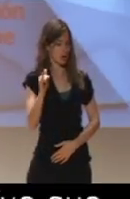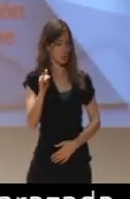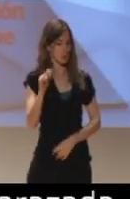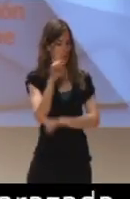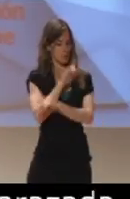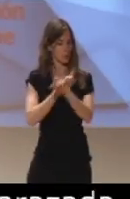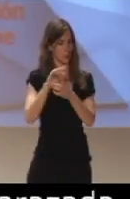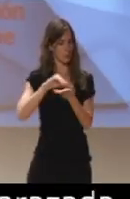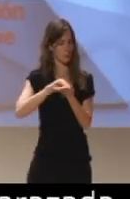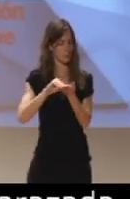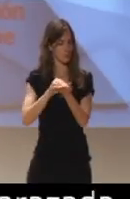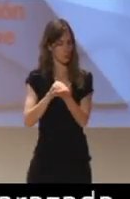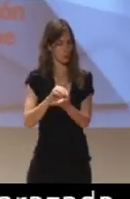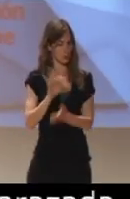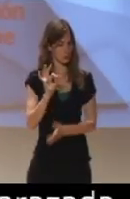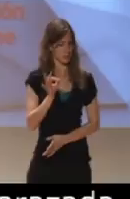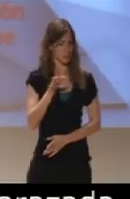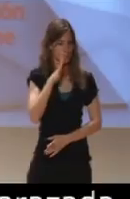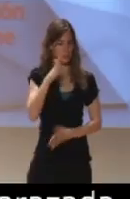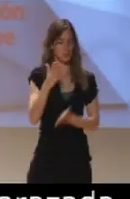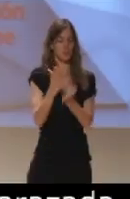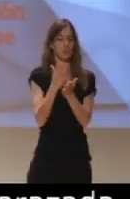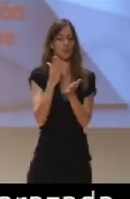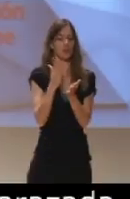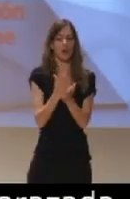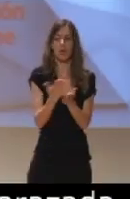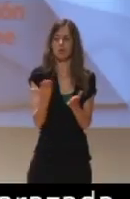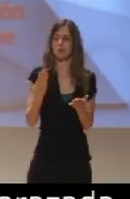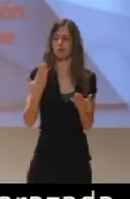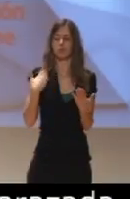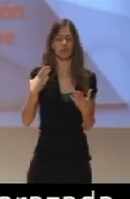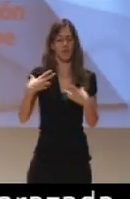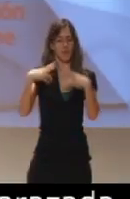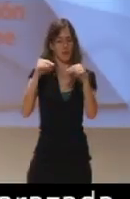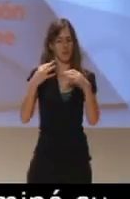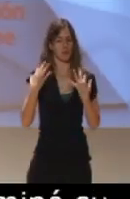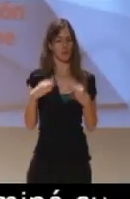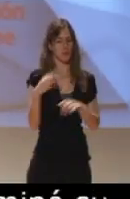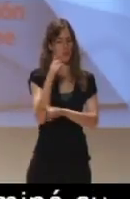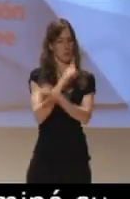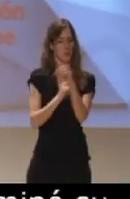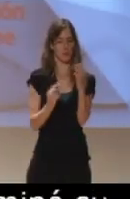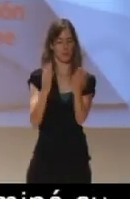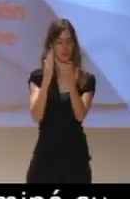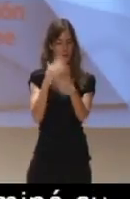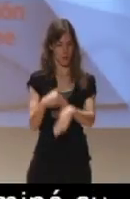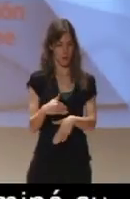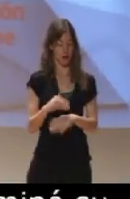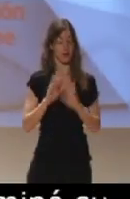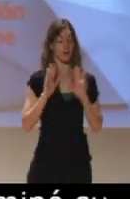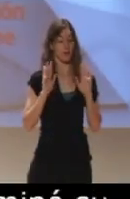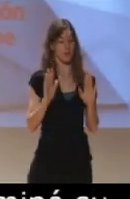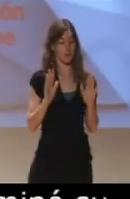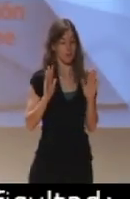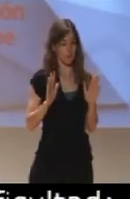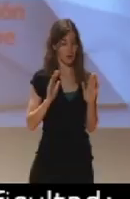result, the result was that for the pregnant student it was a really good solution, because